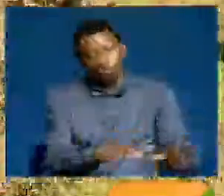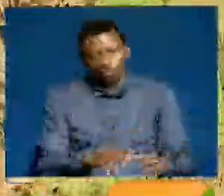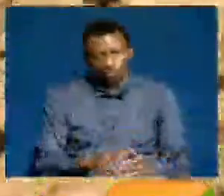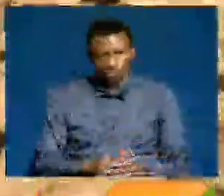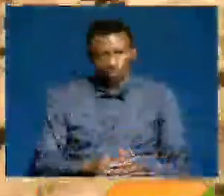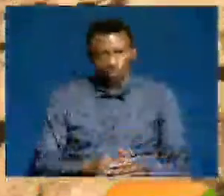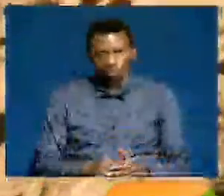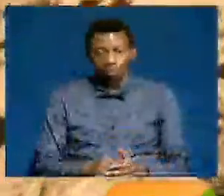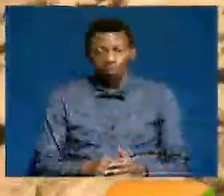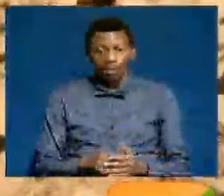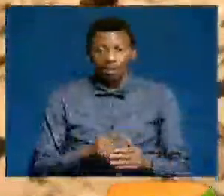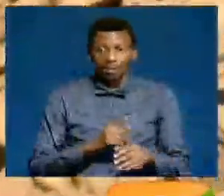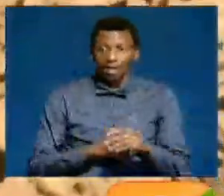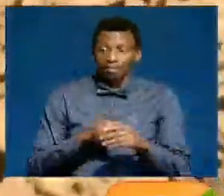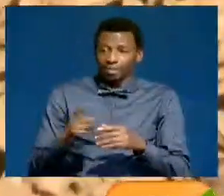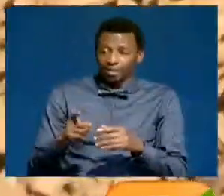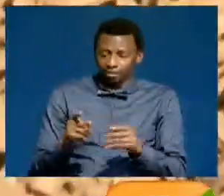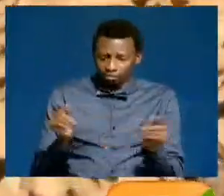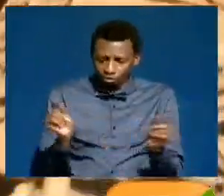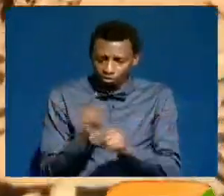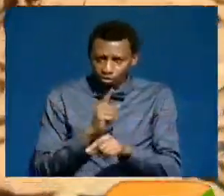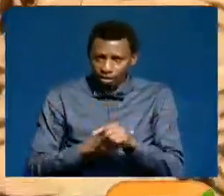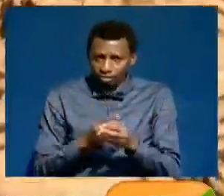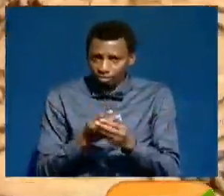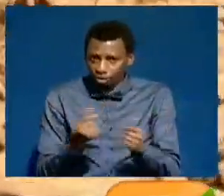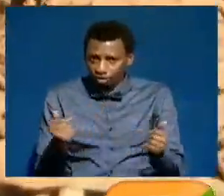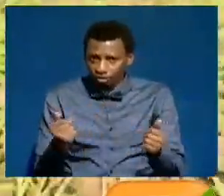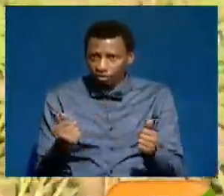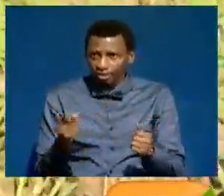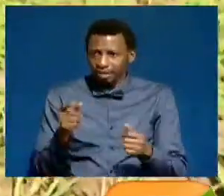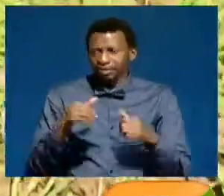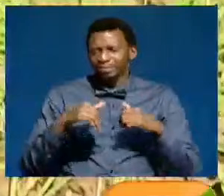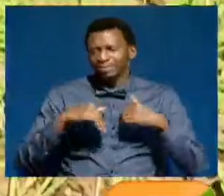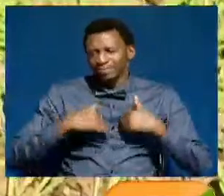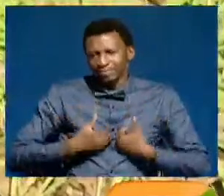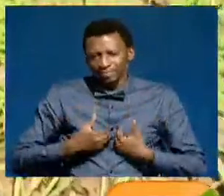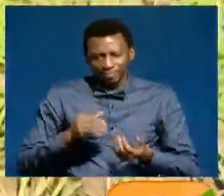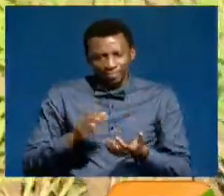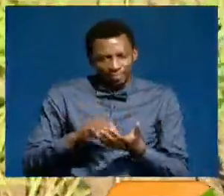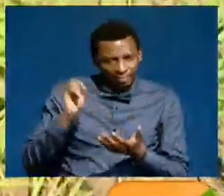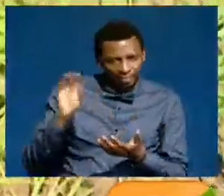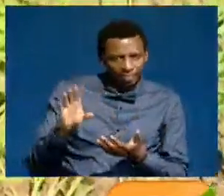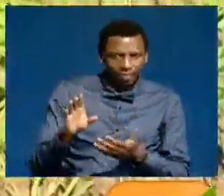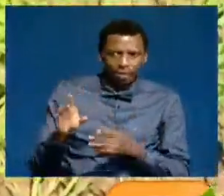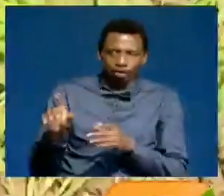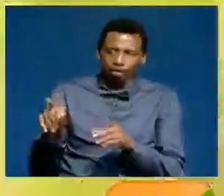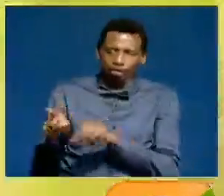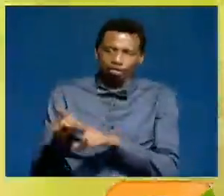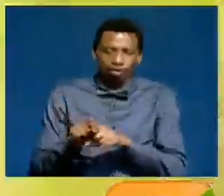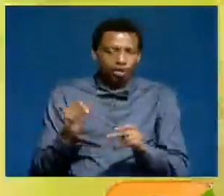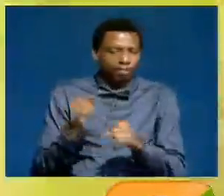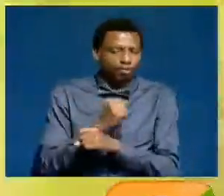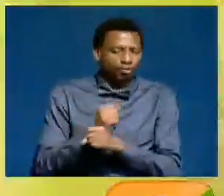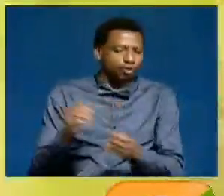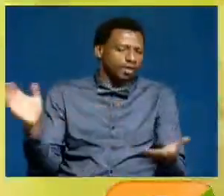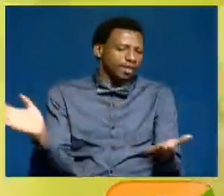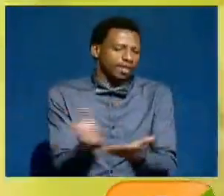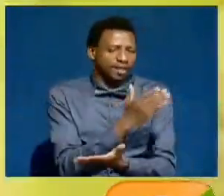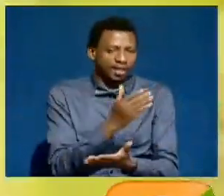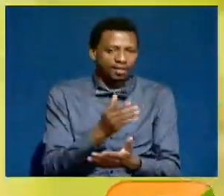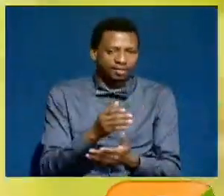while these measures offer temporary relief, they're exhausting, costly, and never fully wipe out the snails.